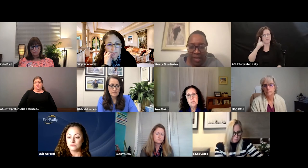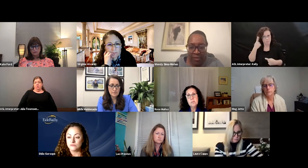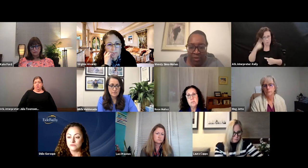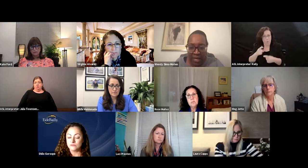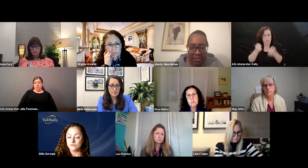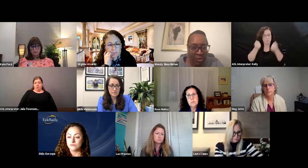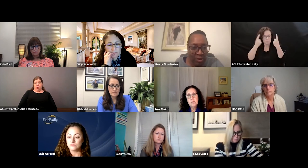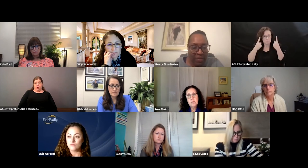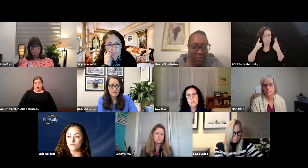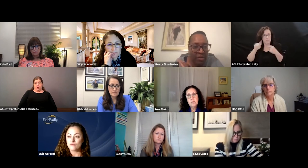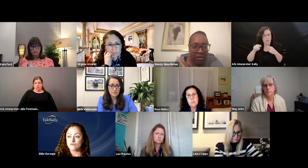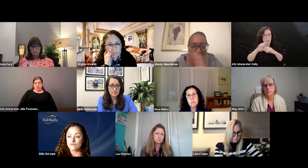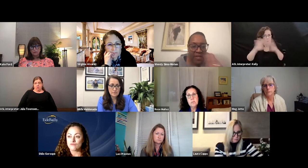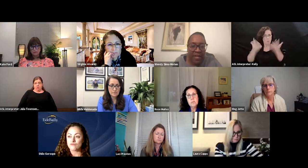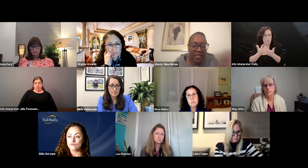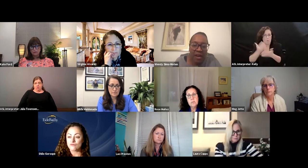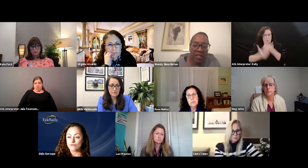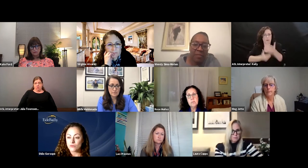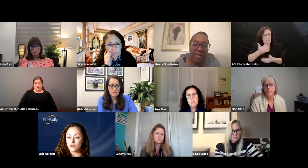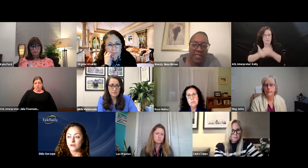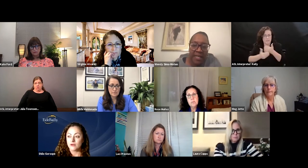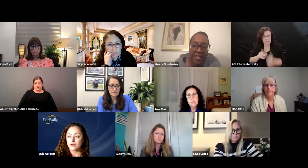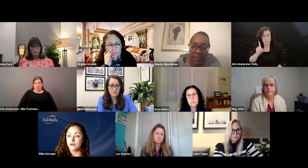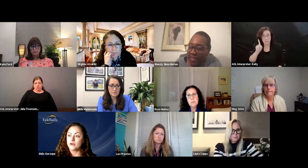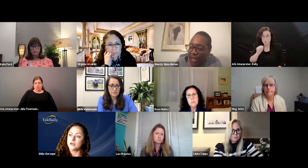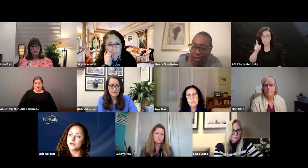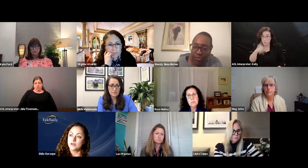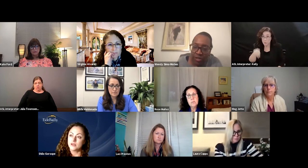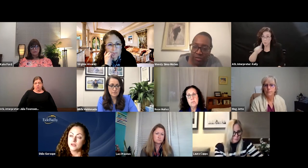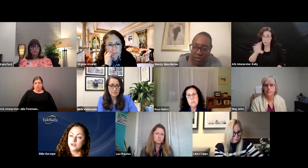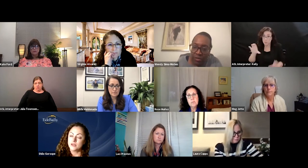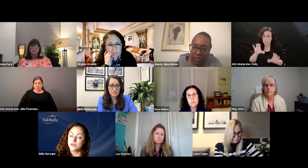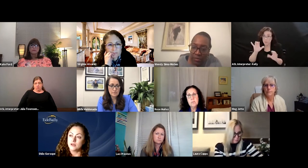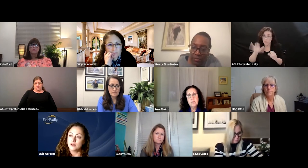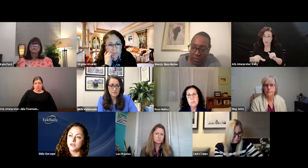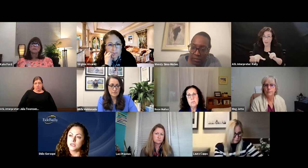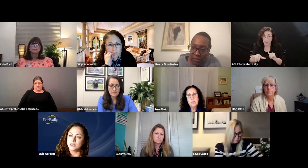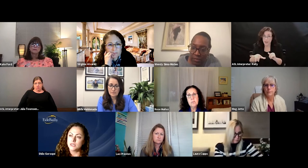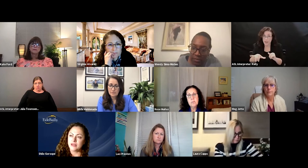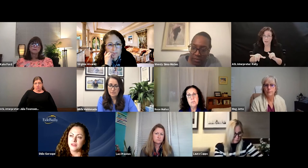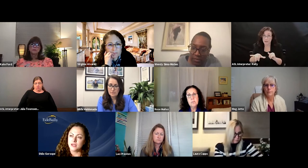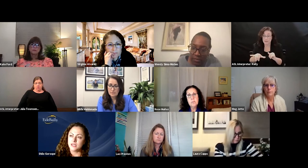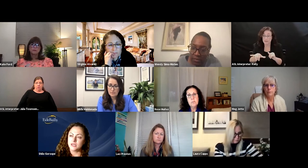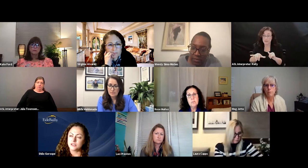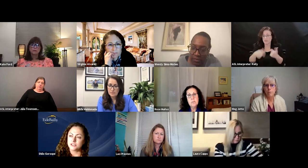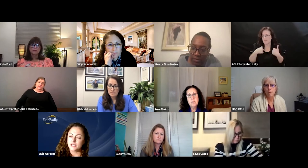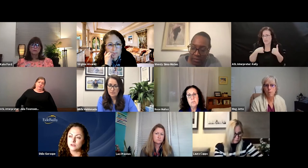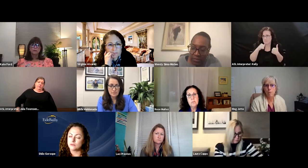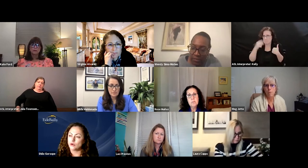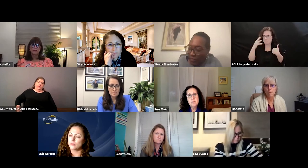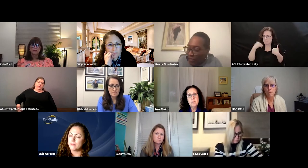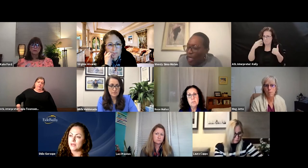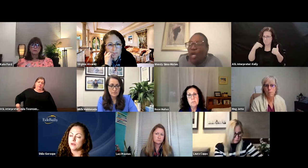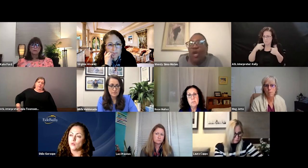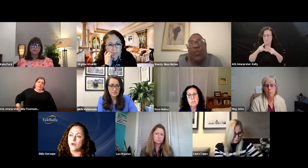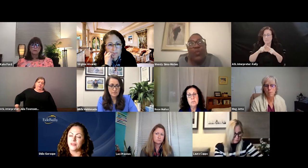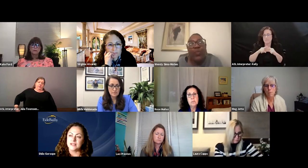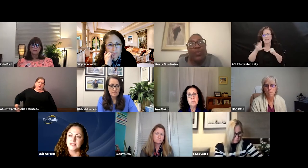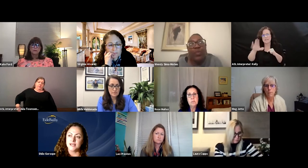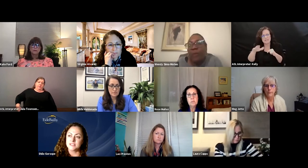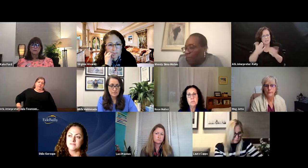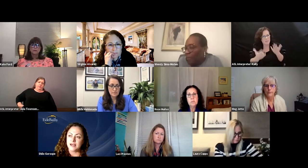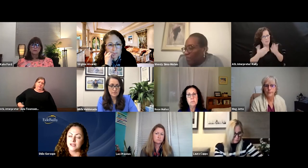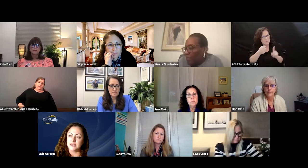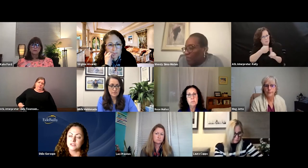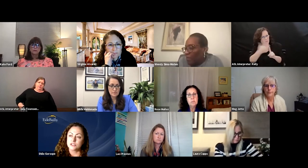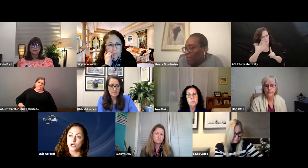remember getting one as a board member or even as an audit committee is that something that you do um i think i need to understand a little more maybe what the